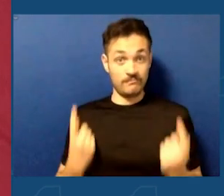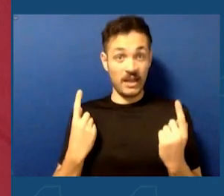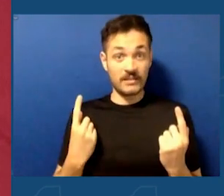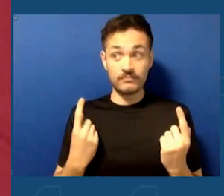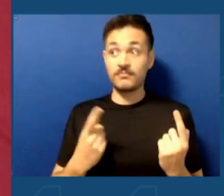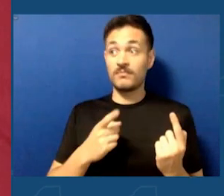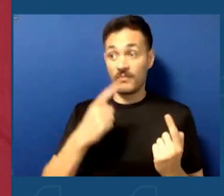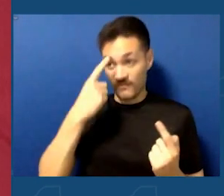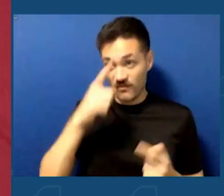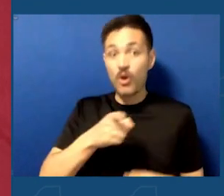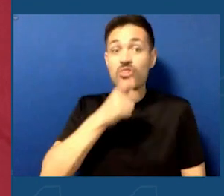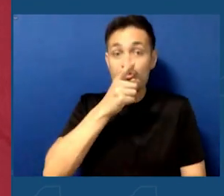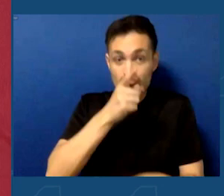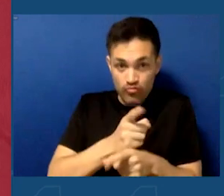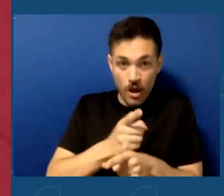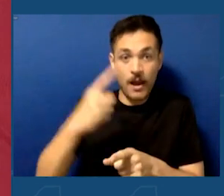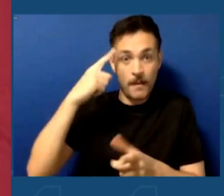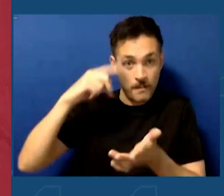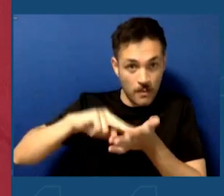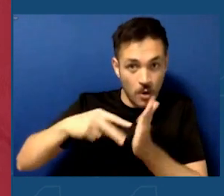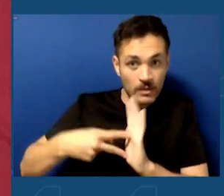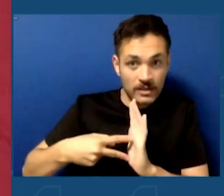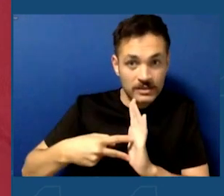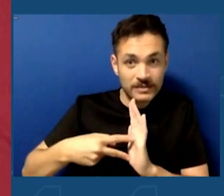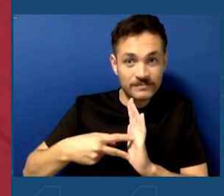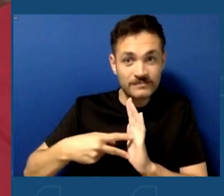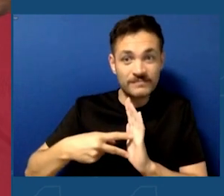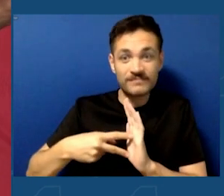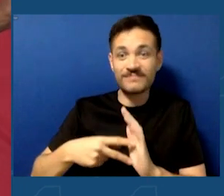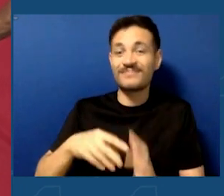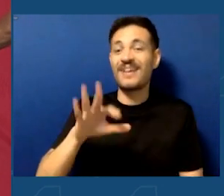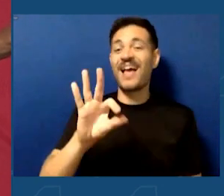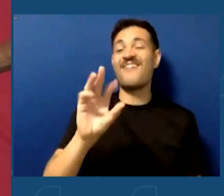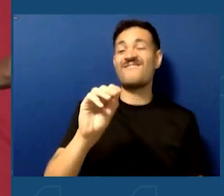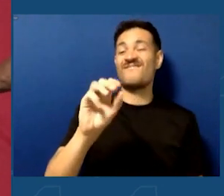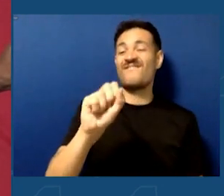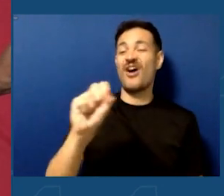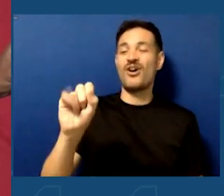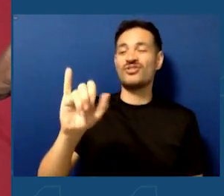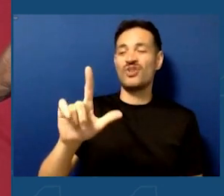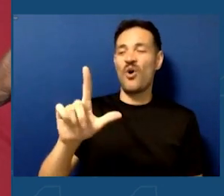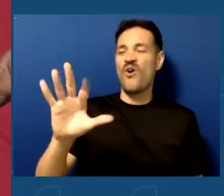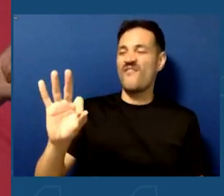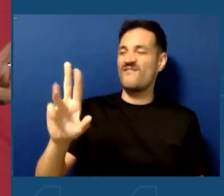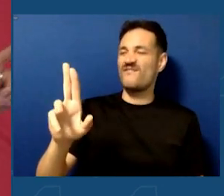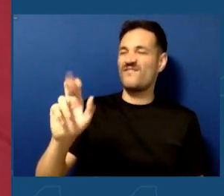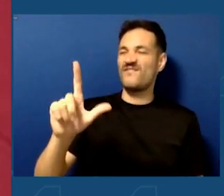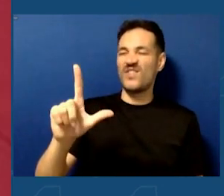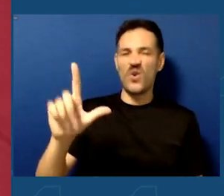intended. Fossil fuel companies, get out of the way in Puerto Rico.